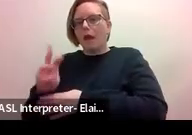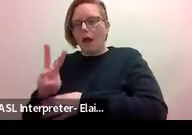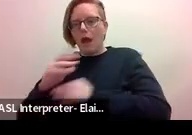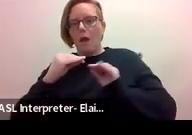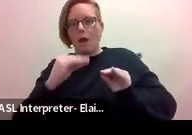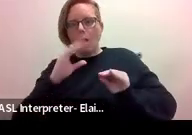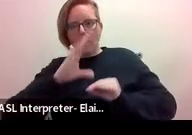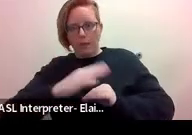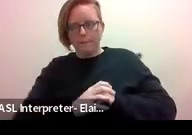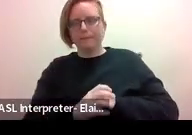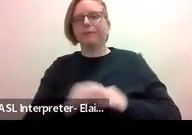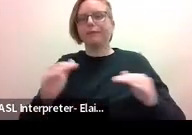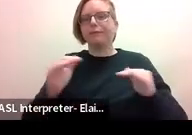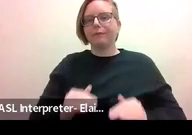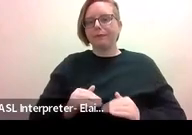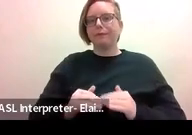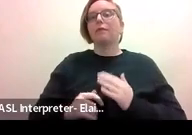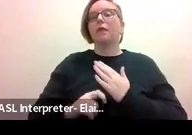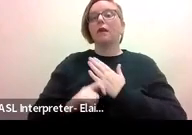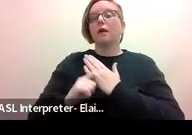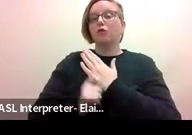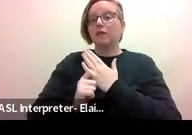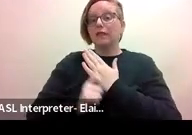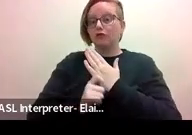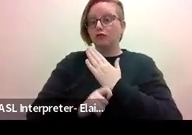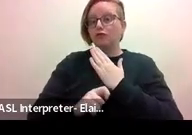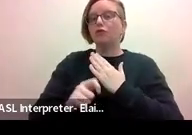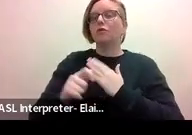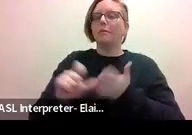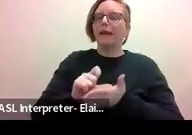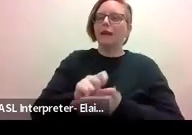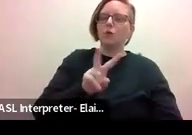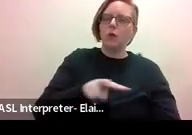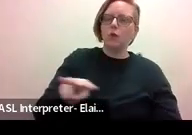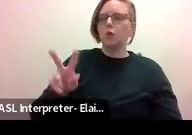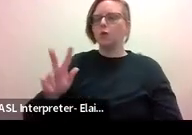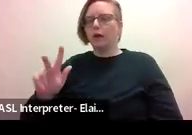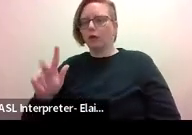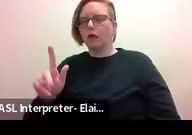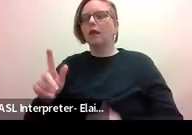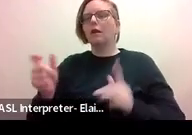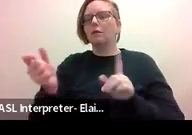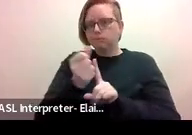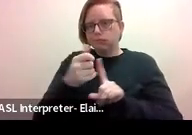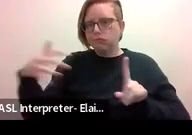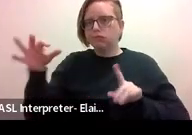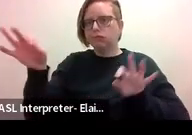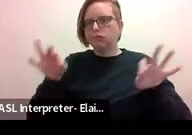And again, the procedural manual on page 22 and 23 goes into a little bit more detail about that.